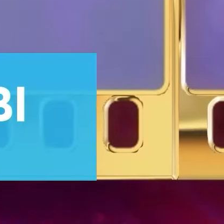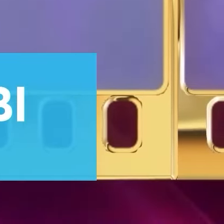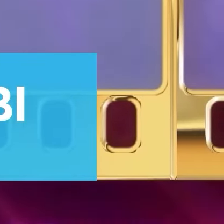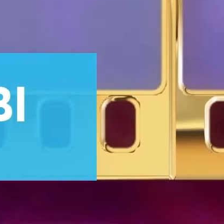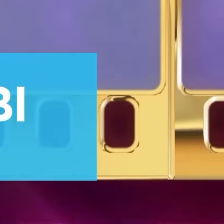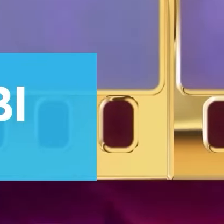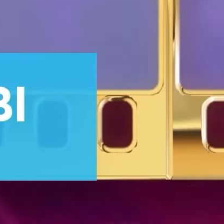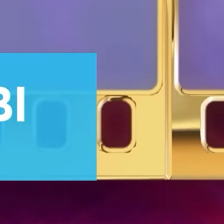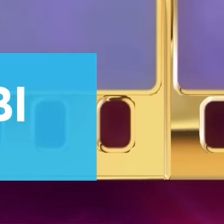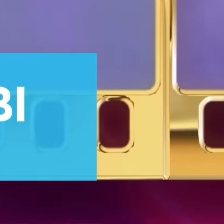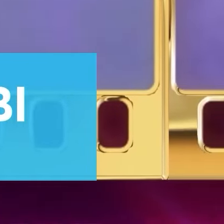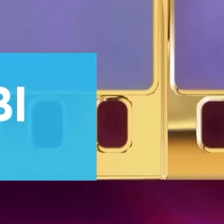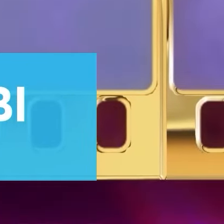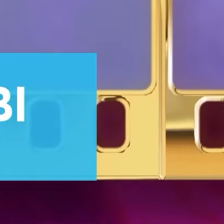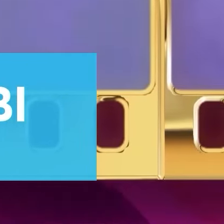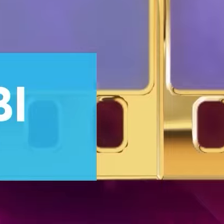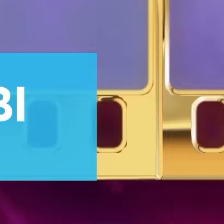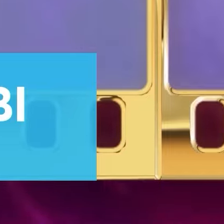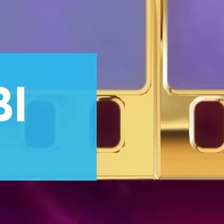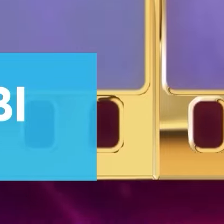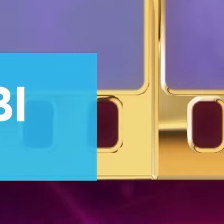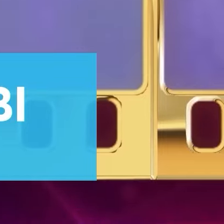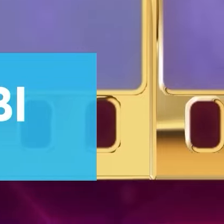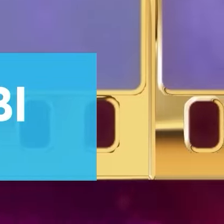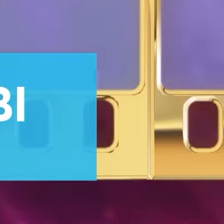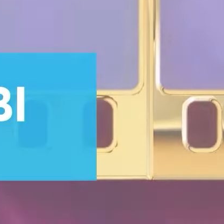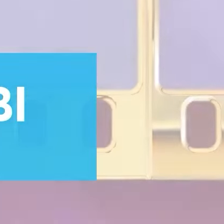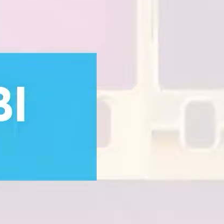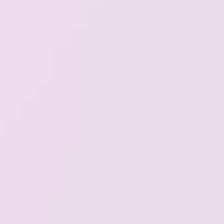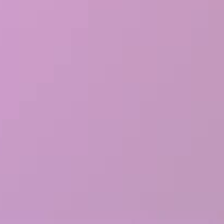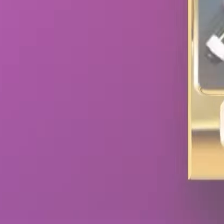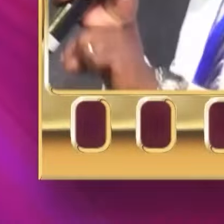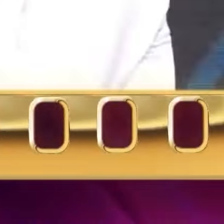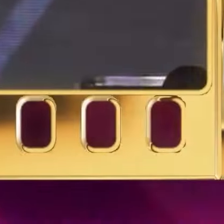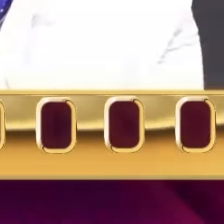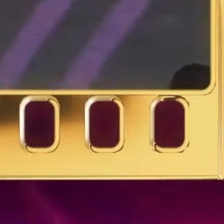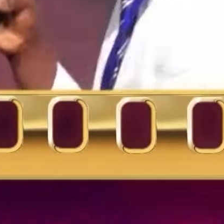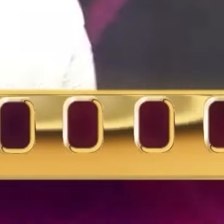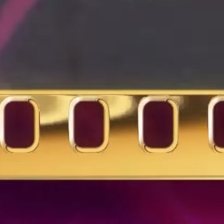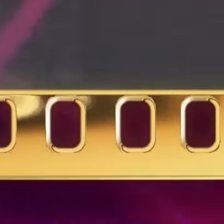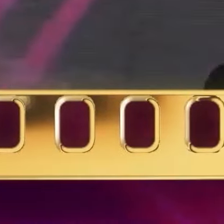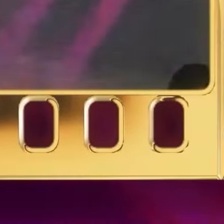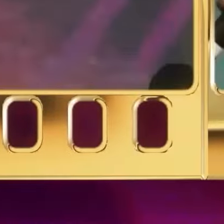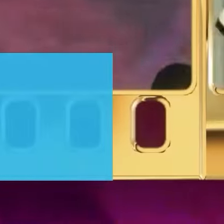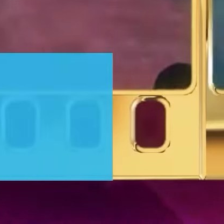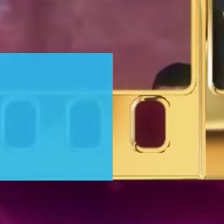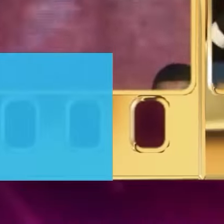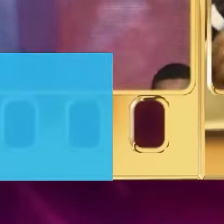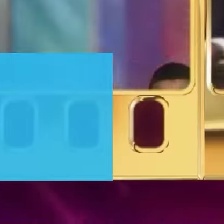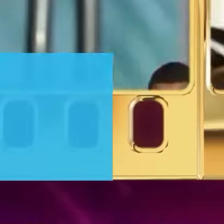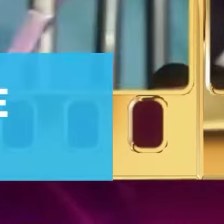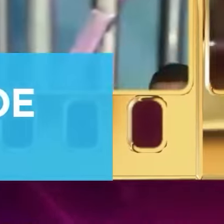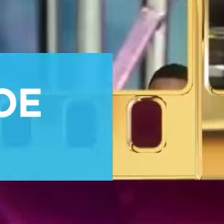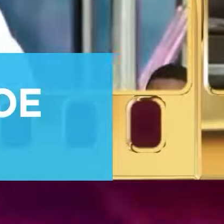then live soberly, righteously, and godly in this present age. Do not conform to the patterns of this world, but be